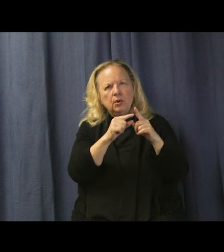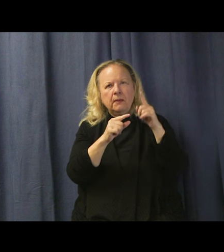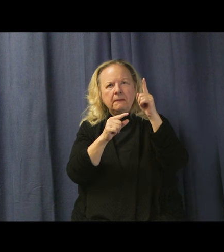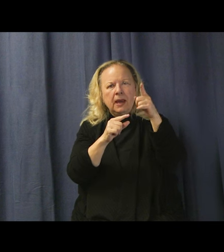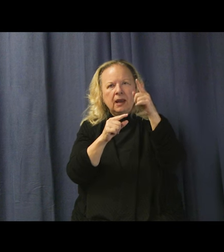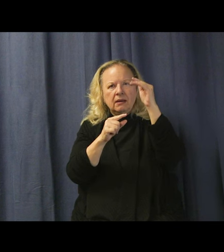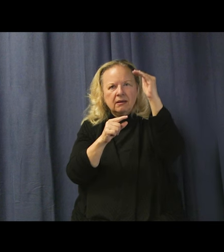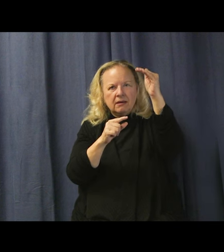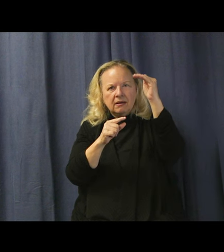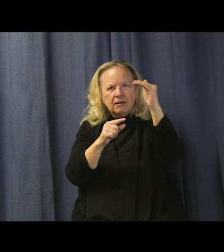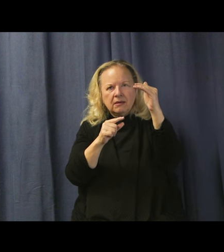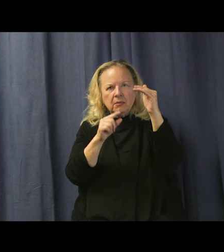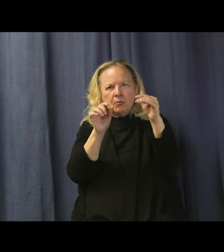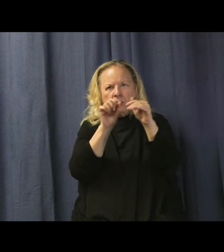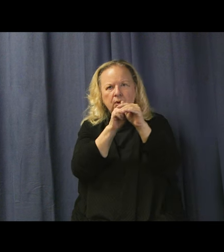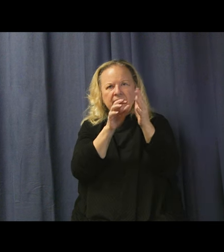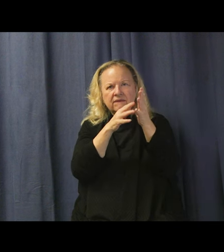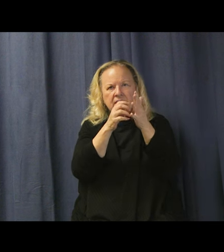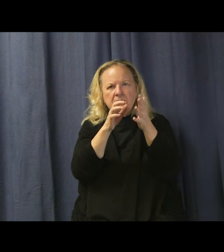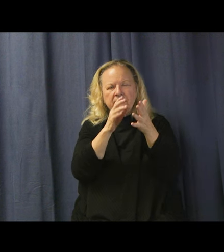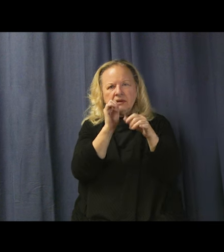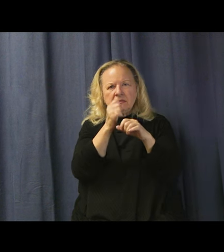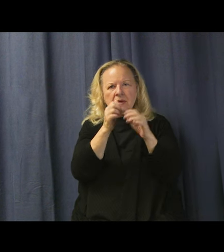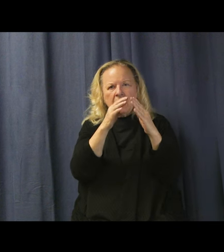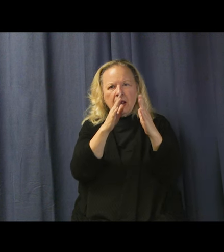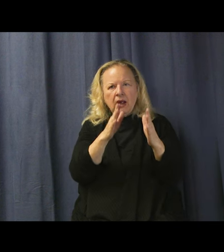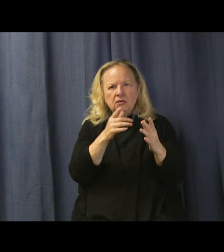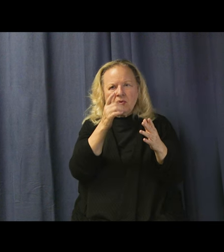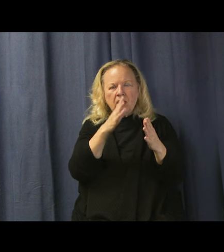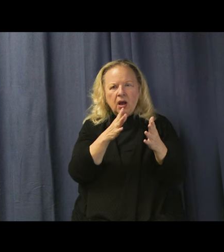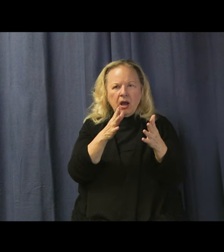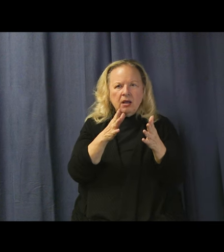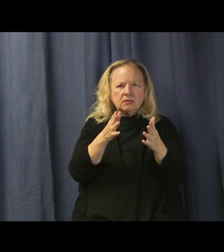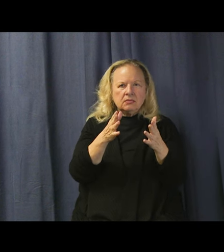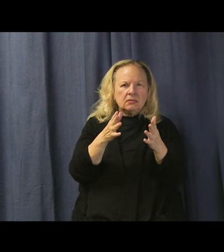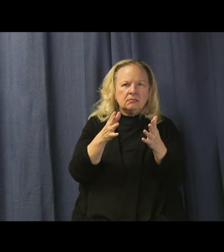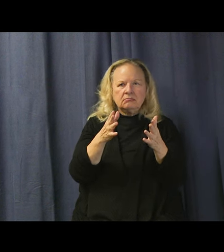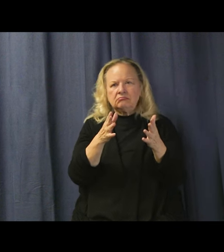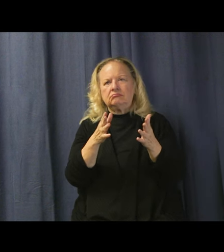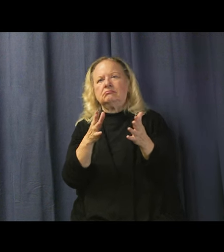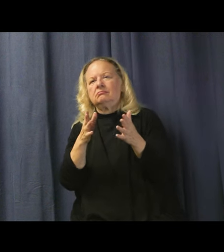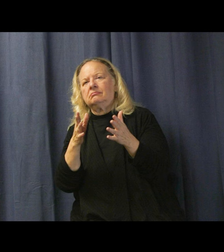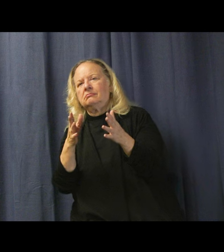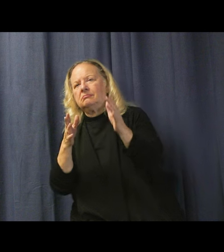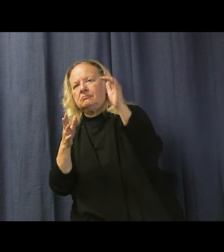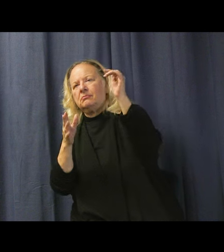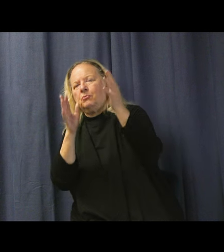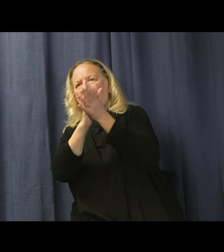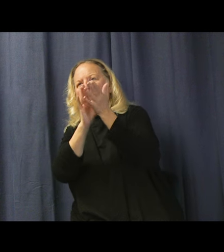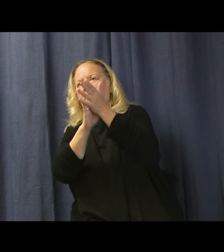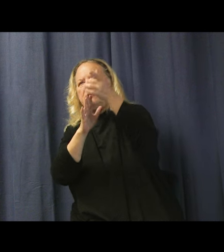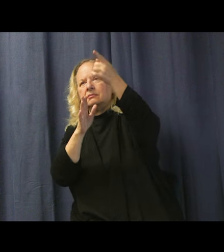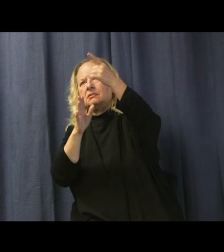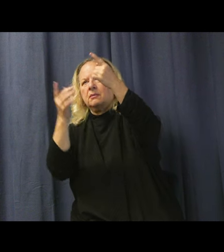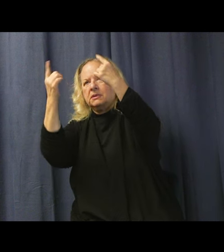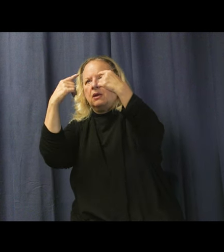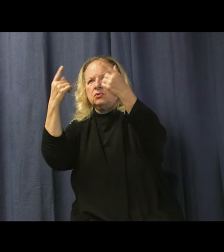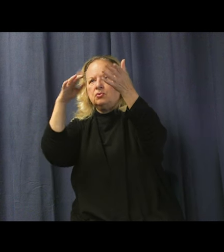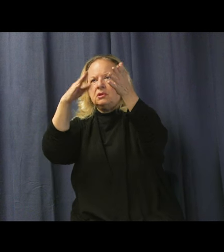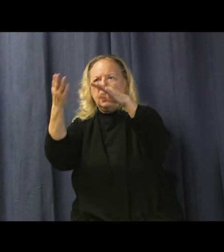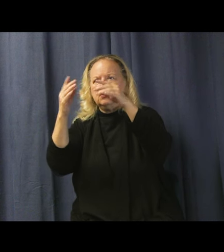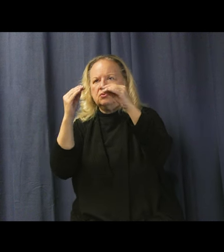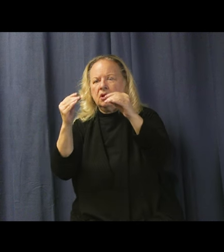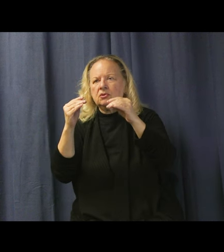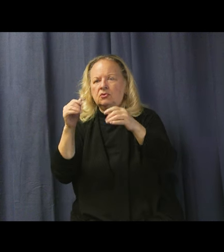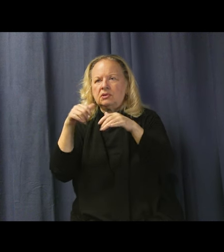appointed to feeble, frail mortality, a fixed dwelling place. But God, who was praised, came down to instruct. He was sent to die, being tortured and beaten, but brought rest